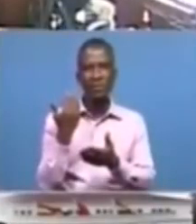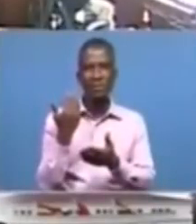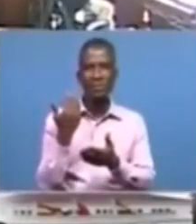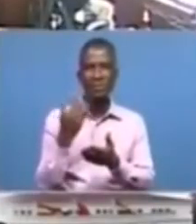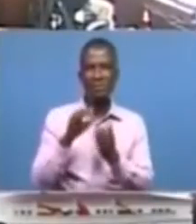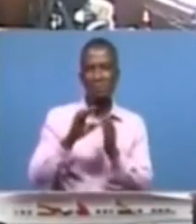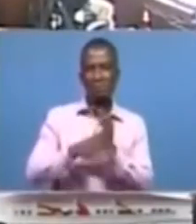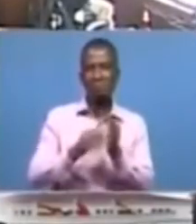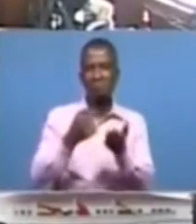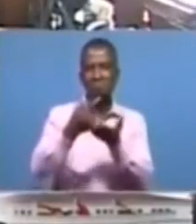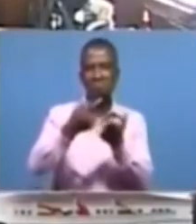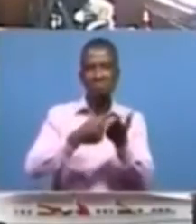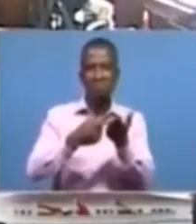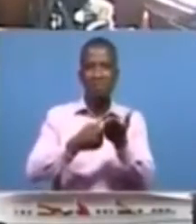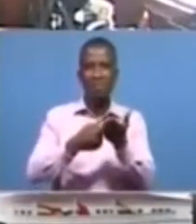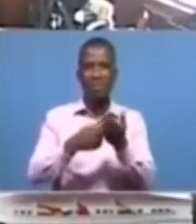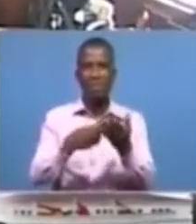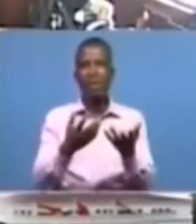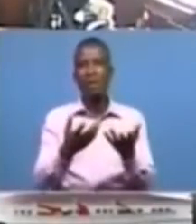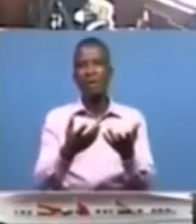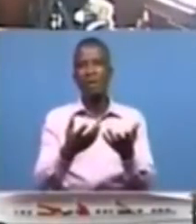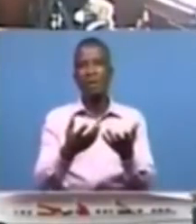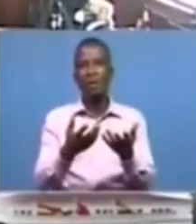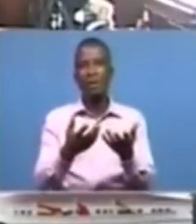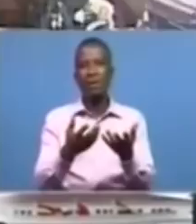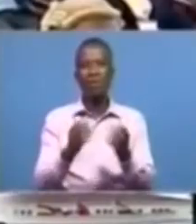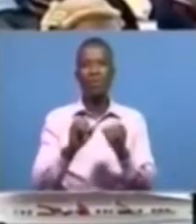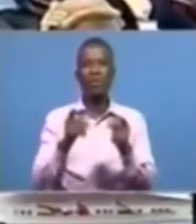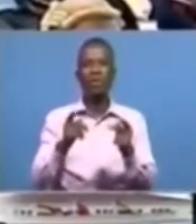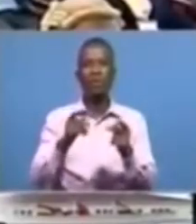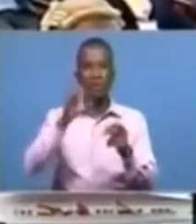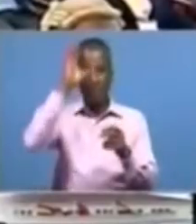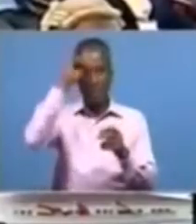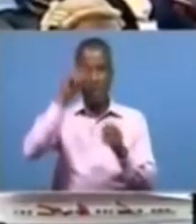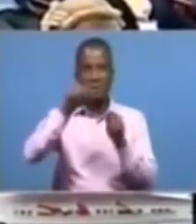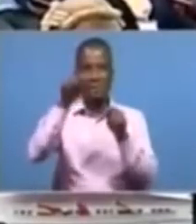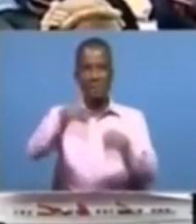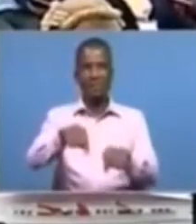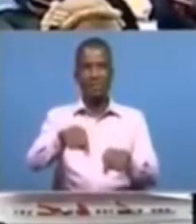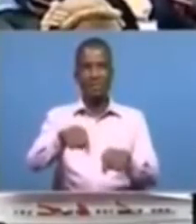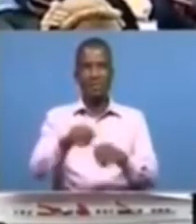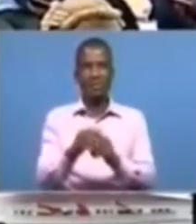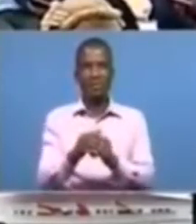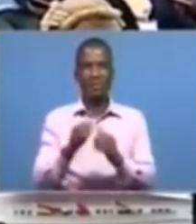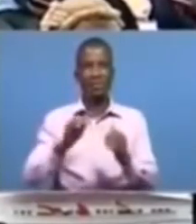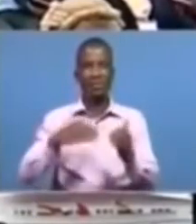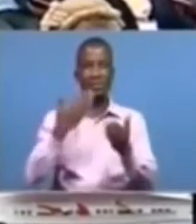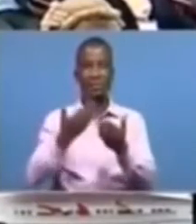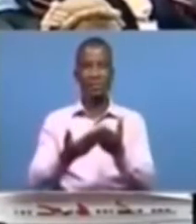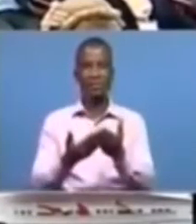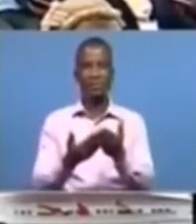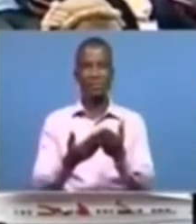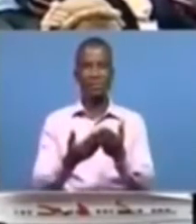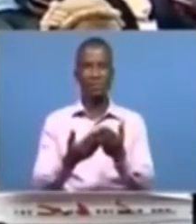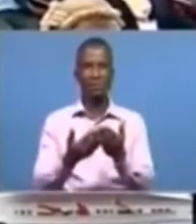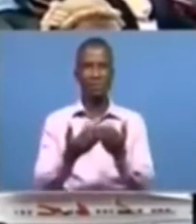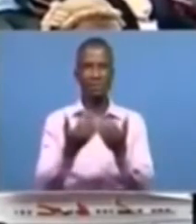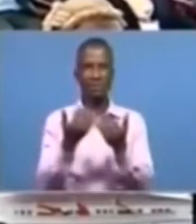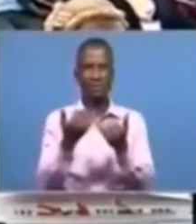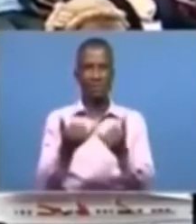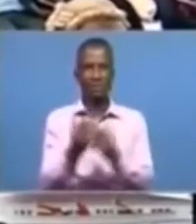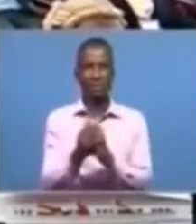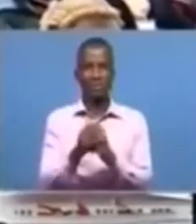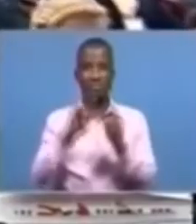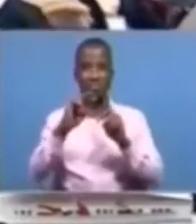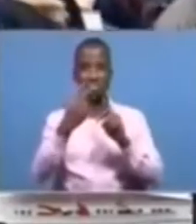take. The lead counsel is now in. Yes. Very well. You can take the review. So Mr. Shiketa will take the